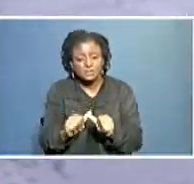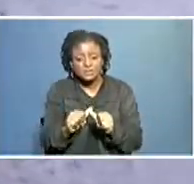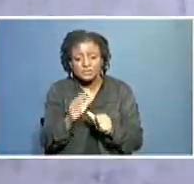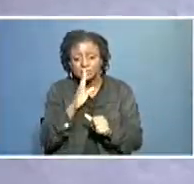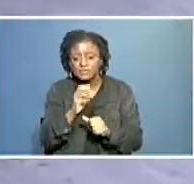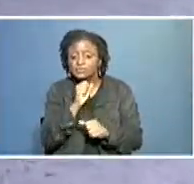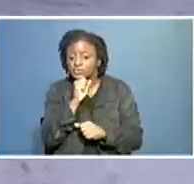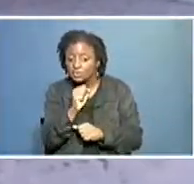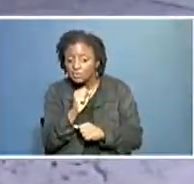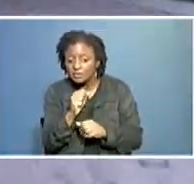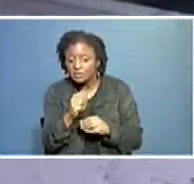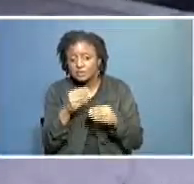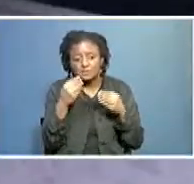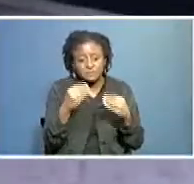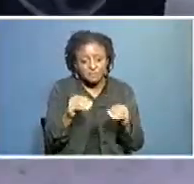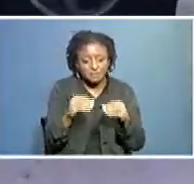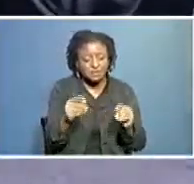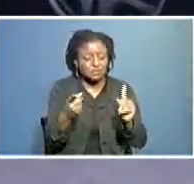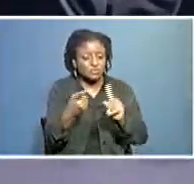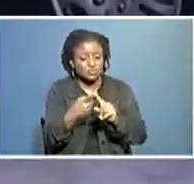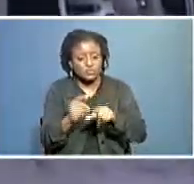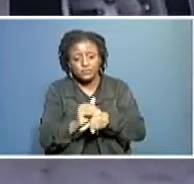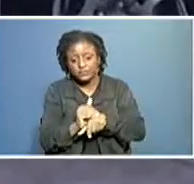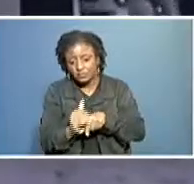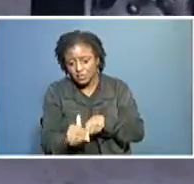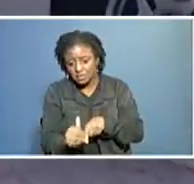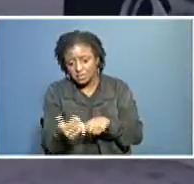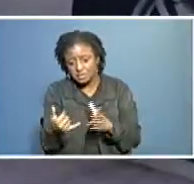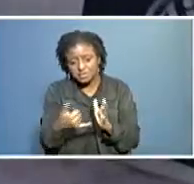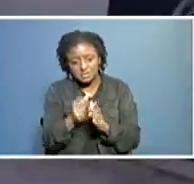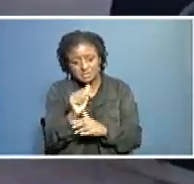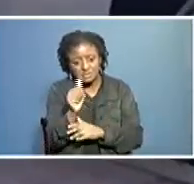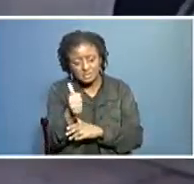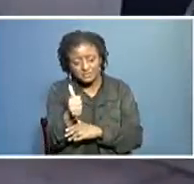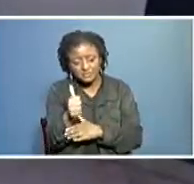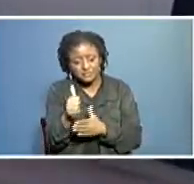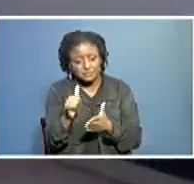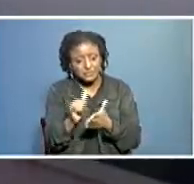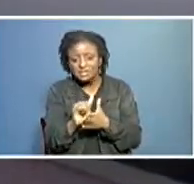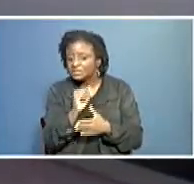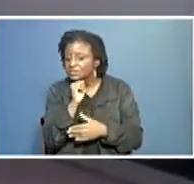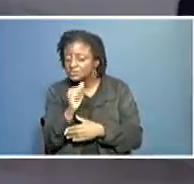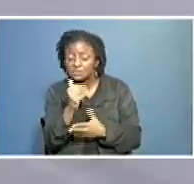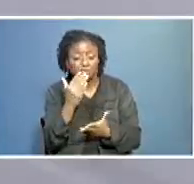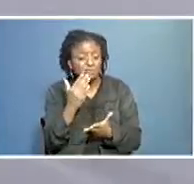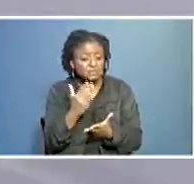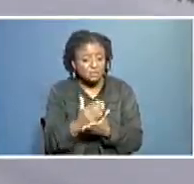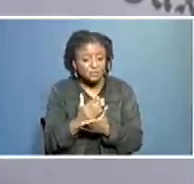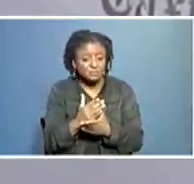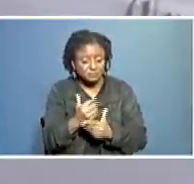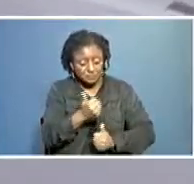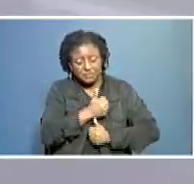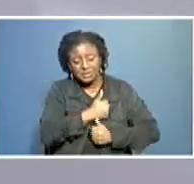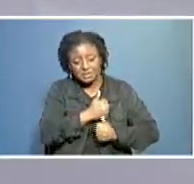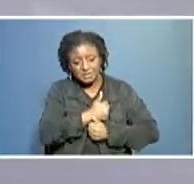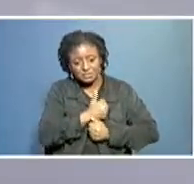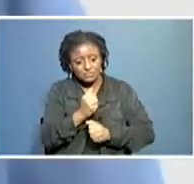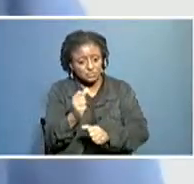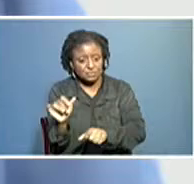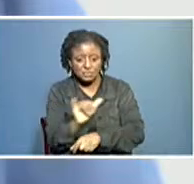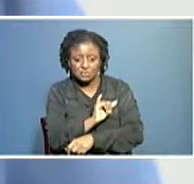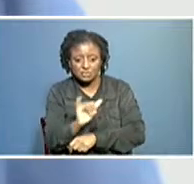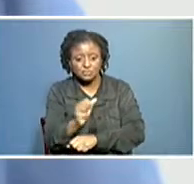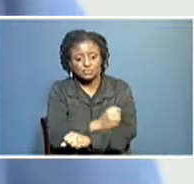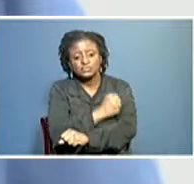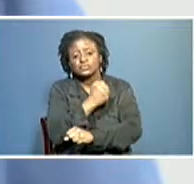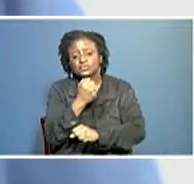to market to Florida itself directly. That hasn't been discontinued. Canada is also a strong market. We